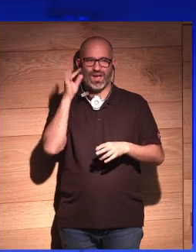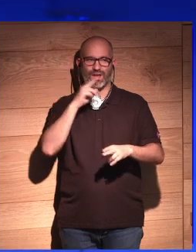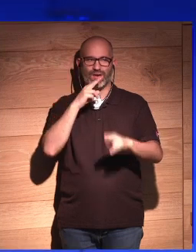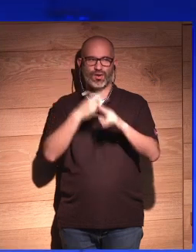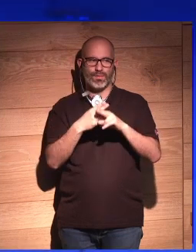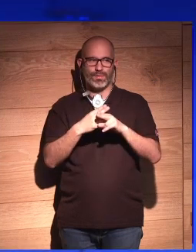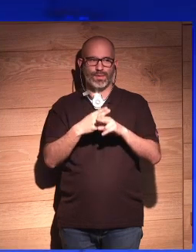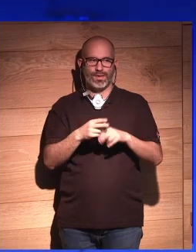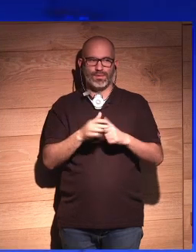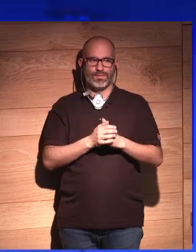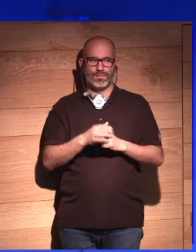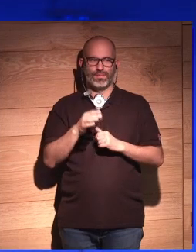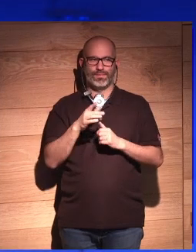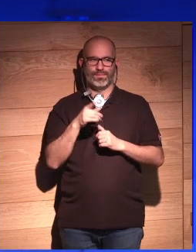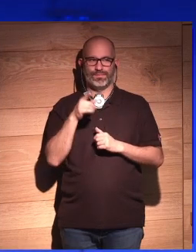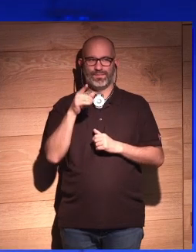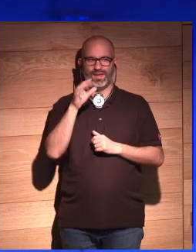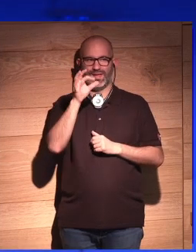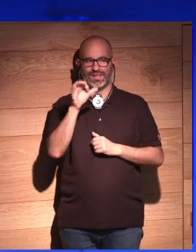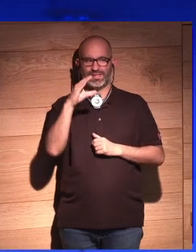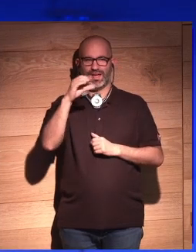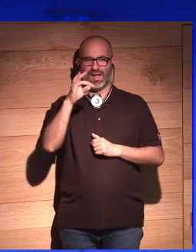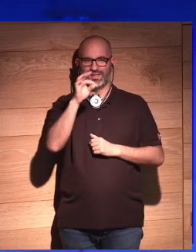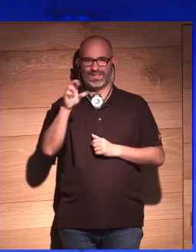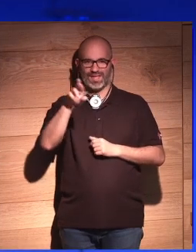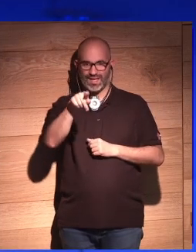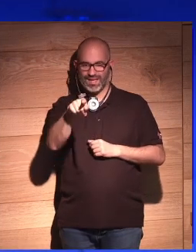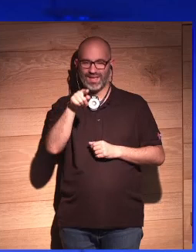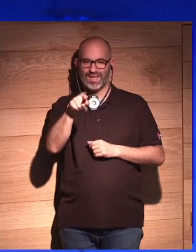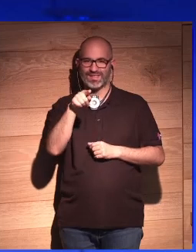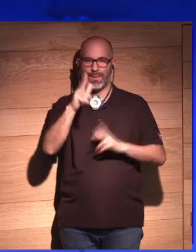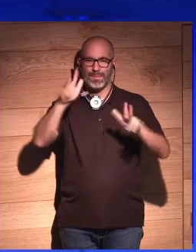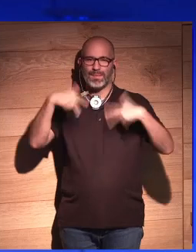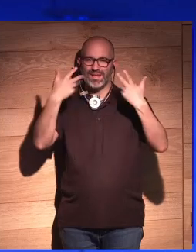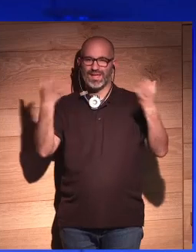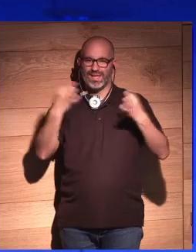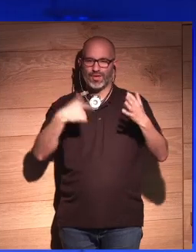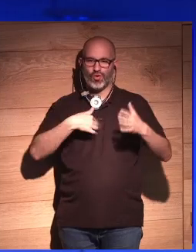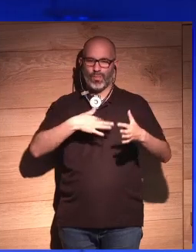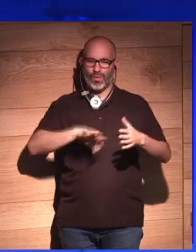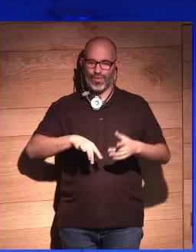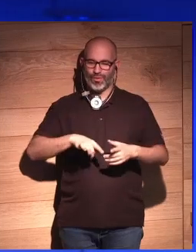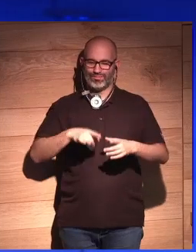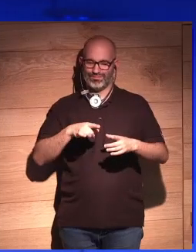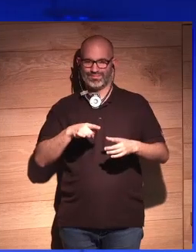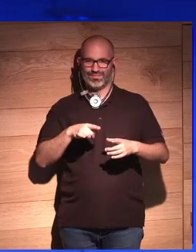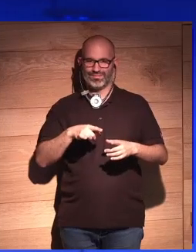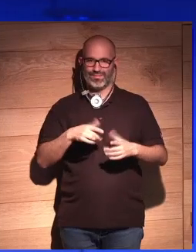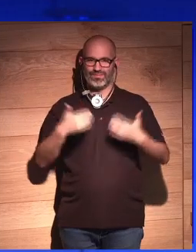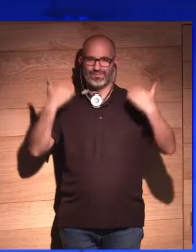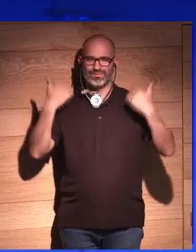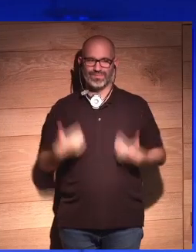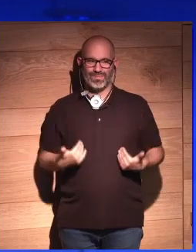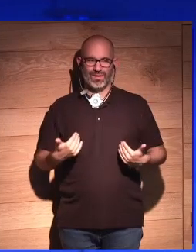you become a piece of malware. You become a computer virus. Now that's